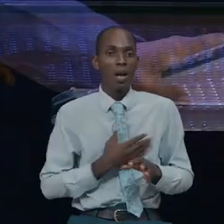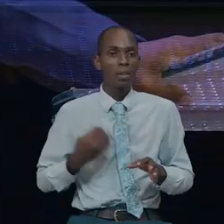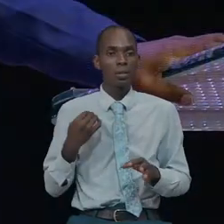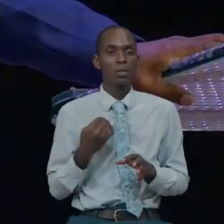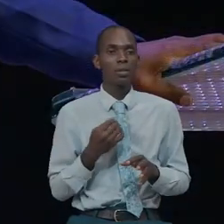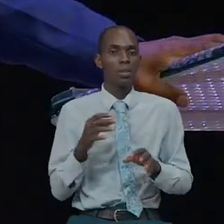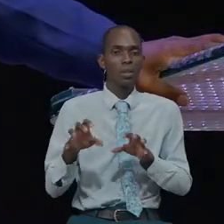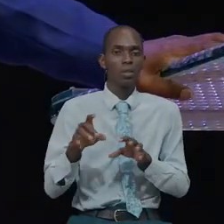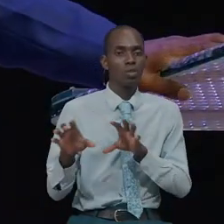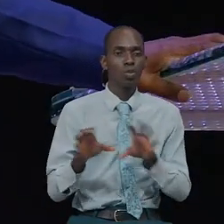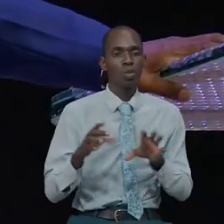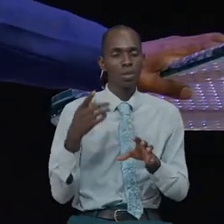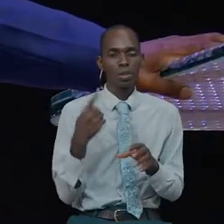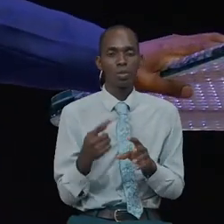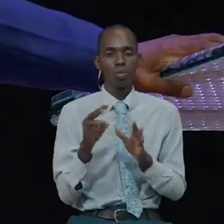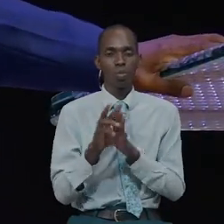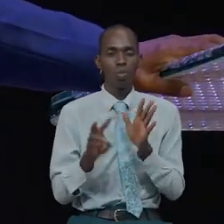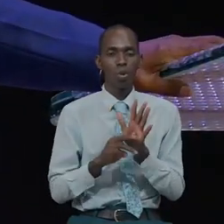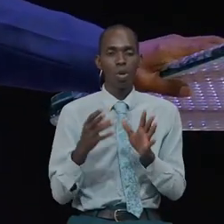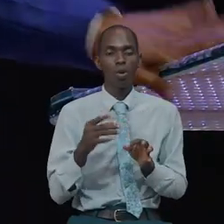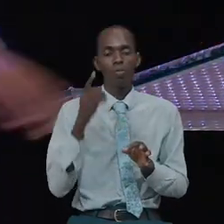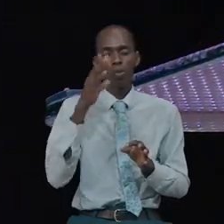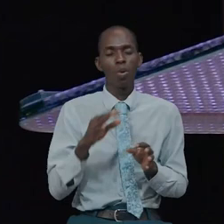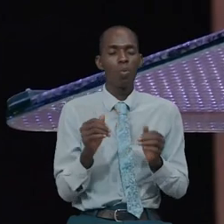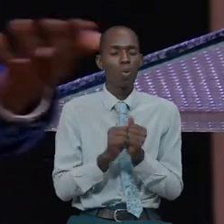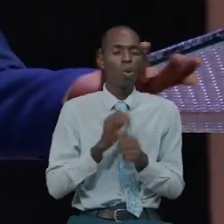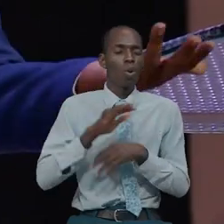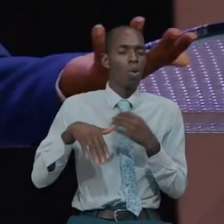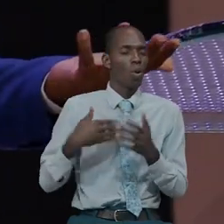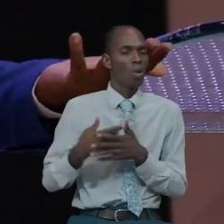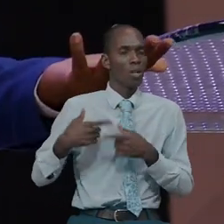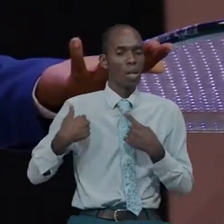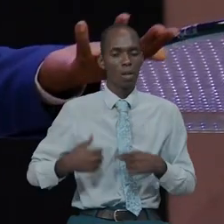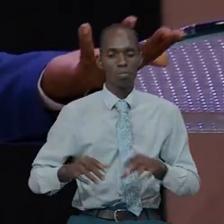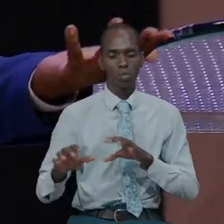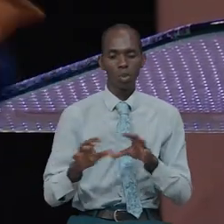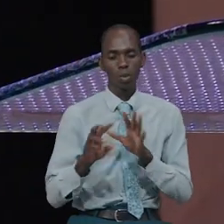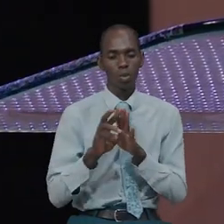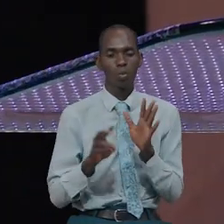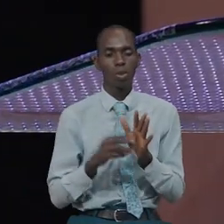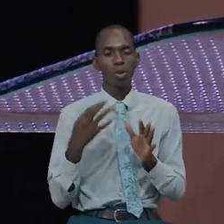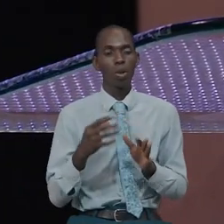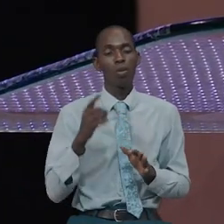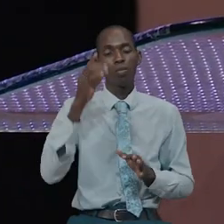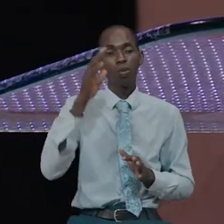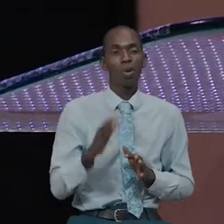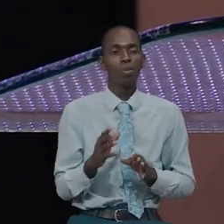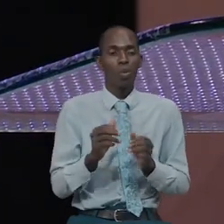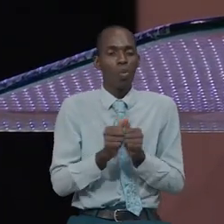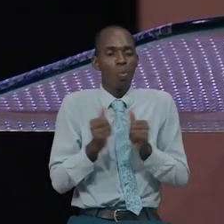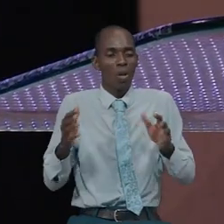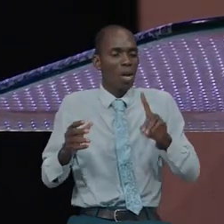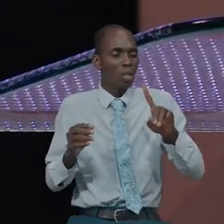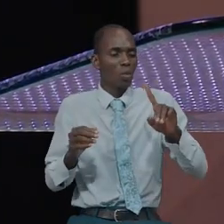he does the will of God wholeheartedly, he does the will of God voluntarily, nobody pushing him